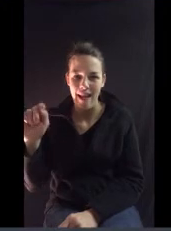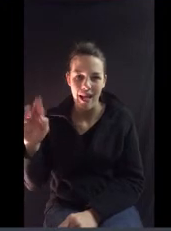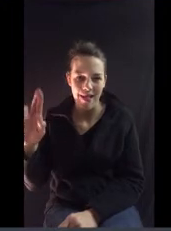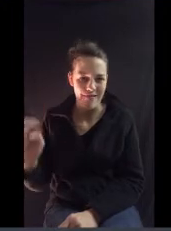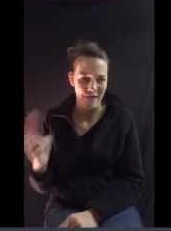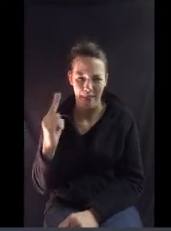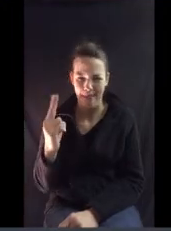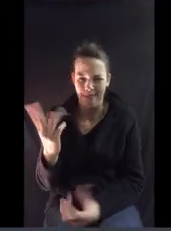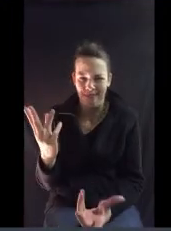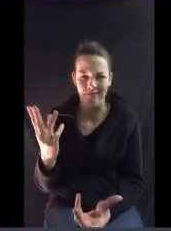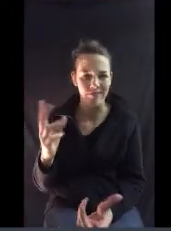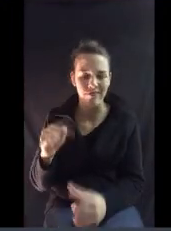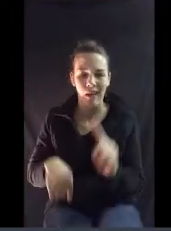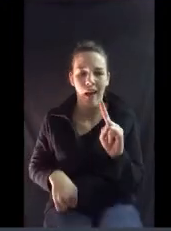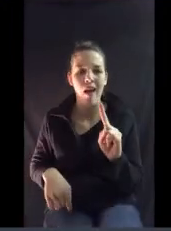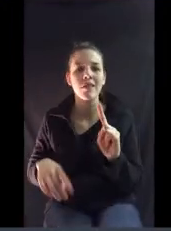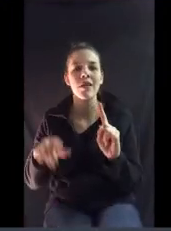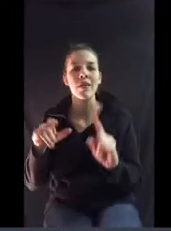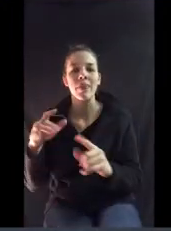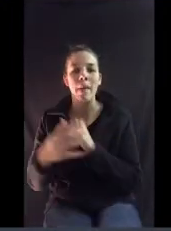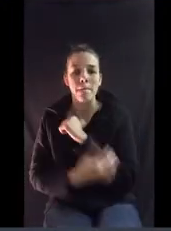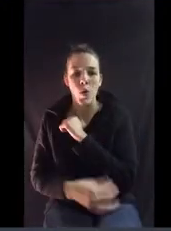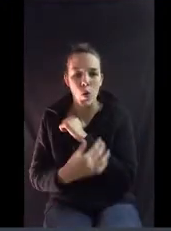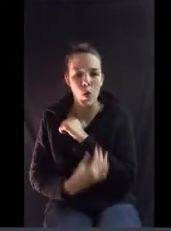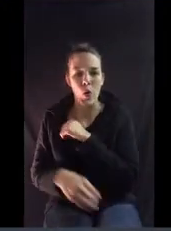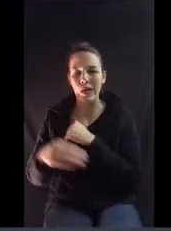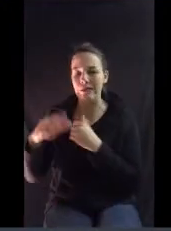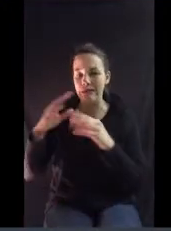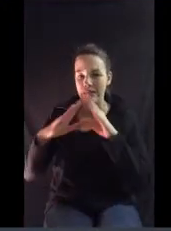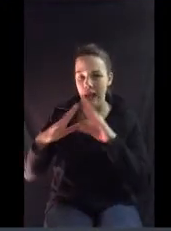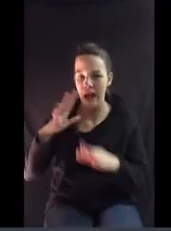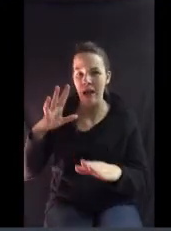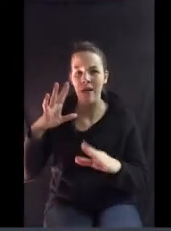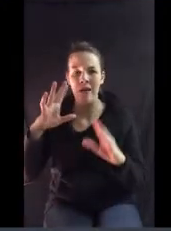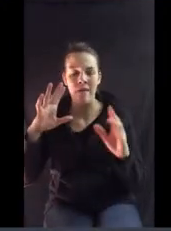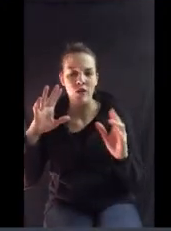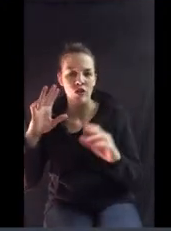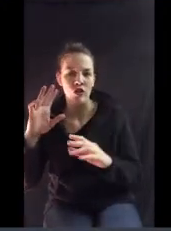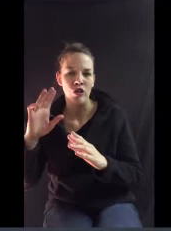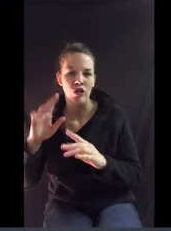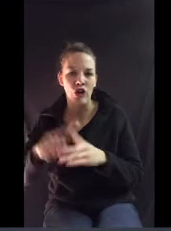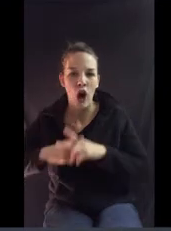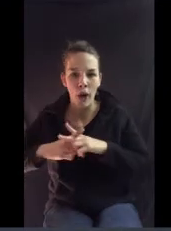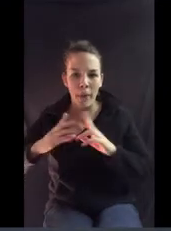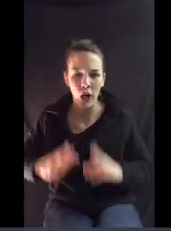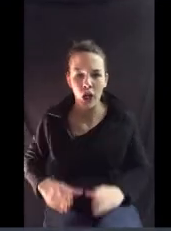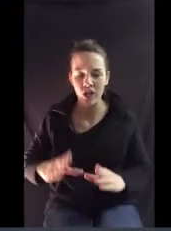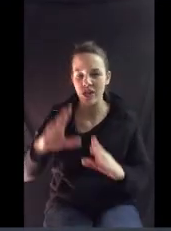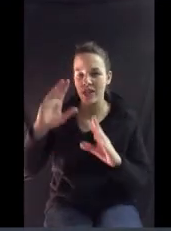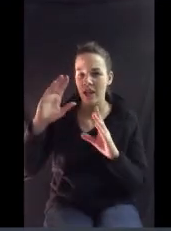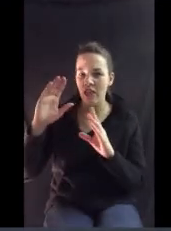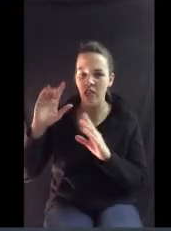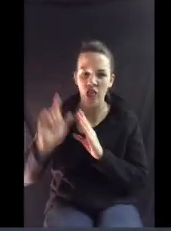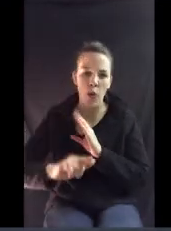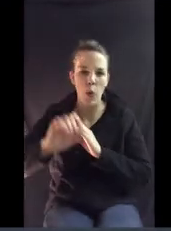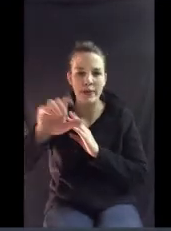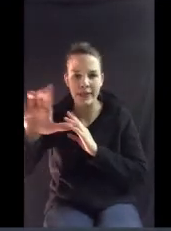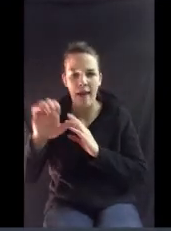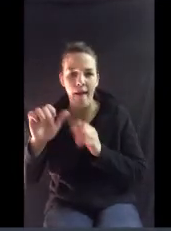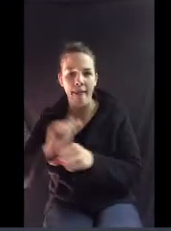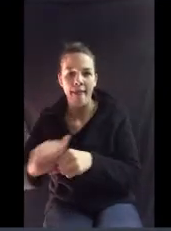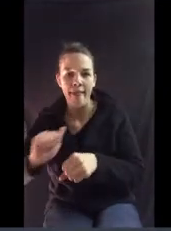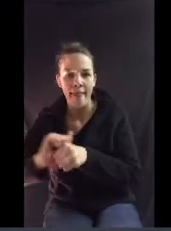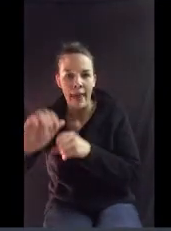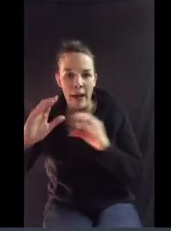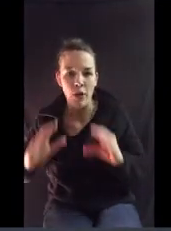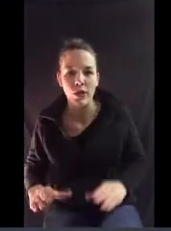come from Nazareth. Nazareth, that poor town of destitute carpenters and